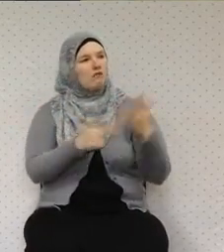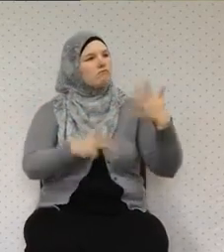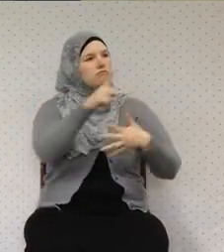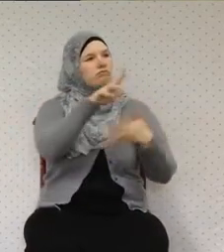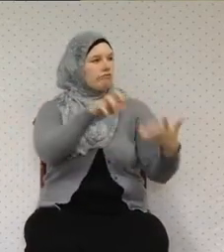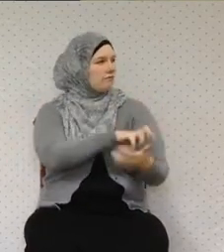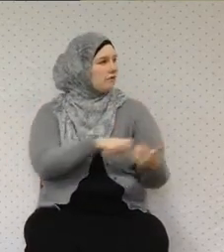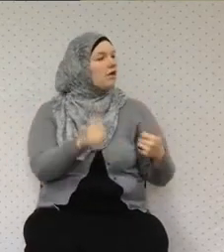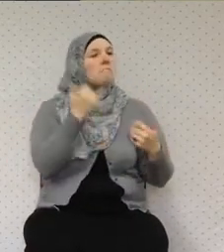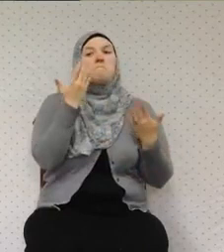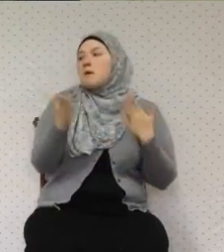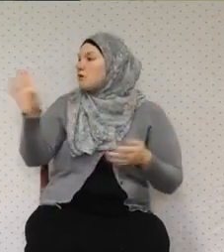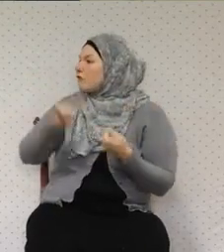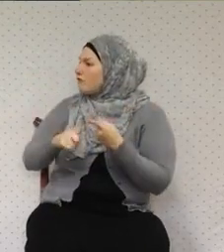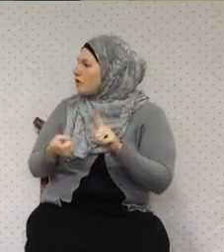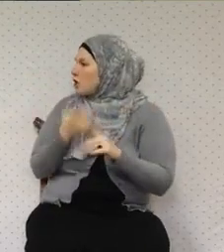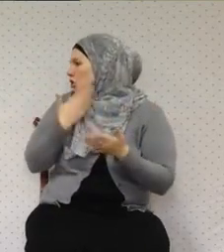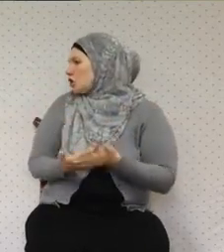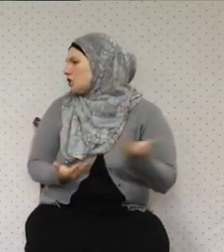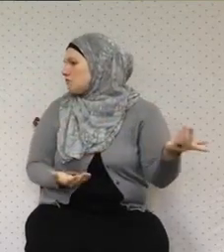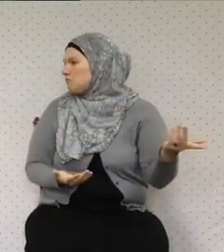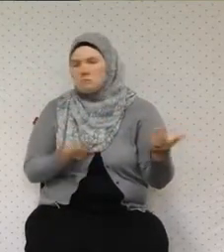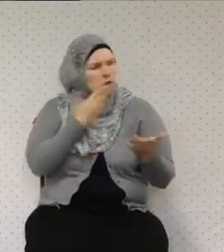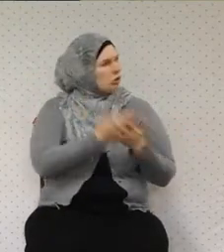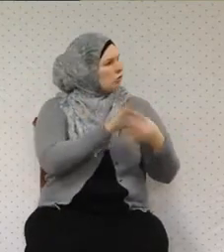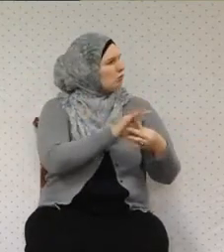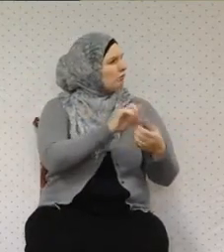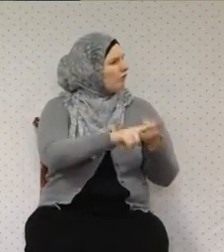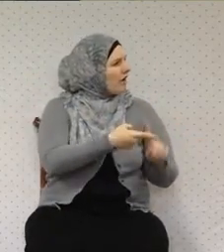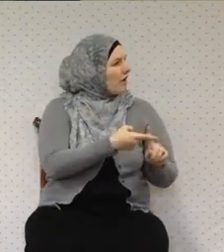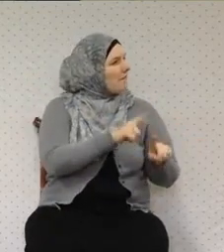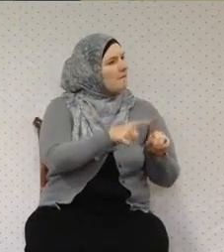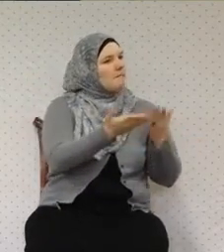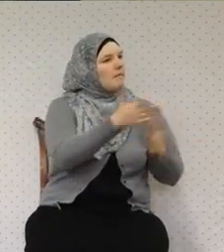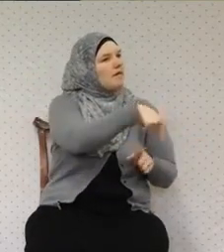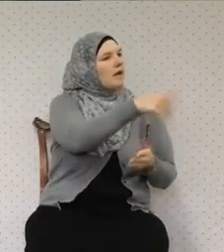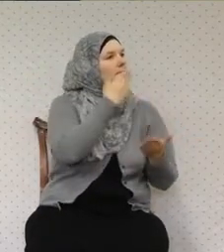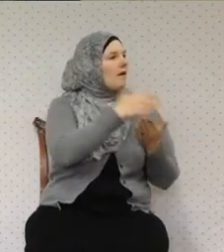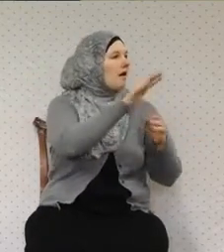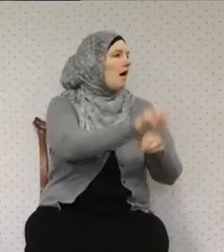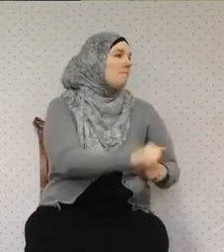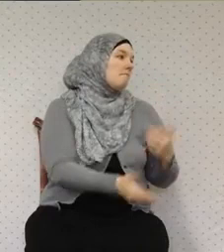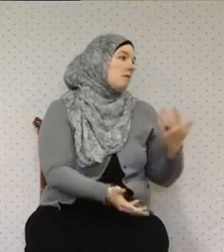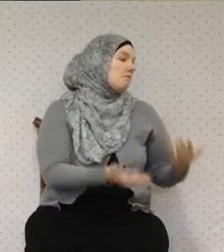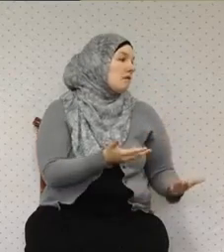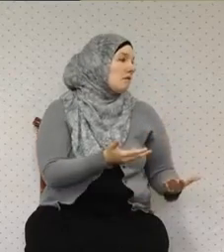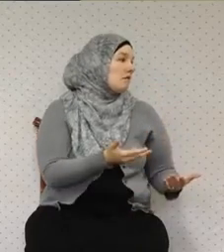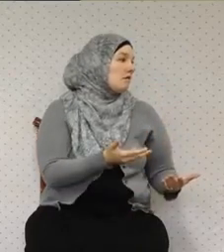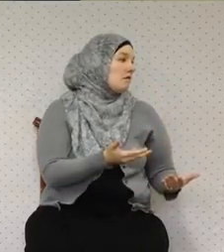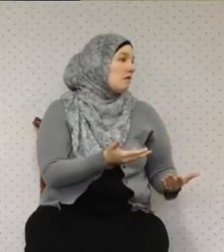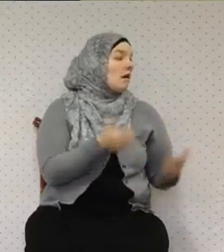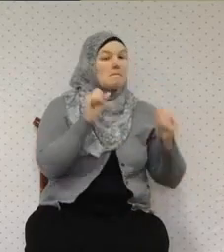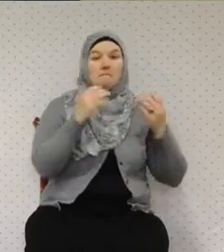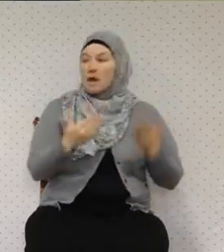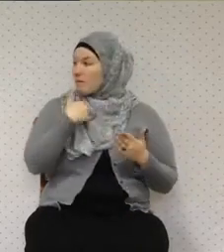good friends, but they have some bad habits. So you either choose to be a good